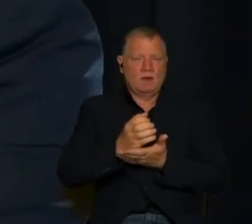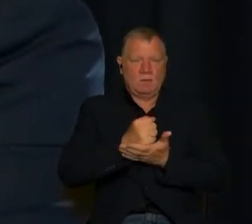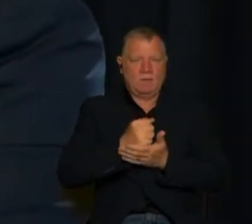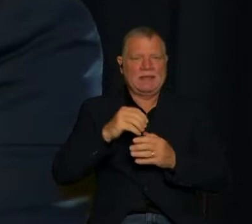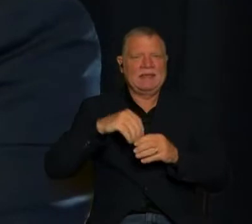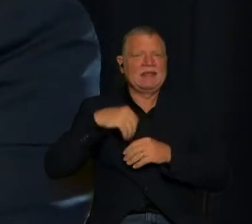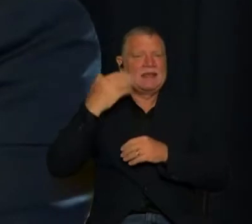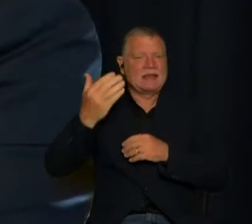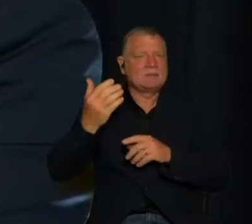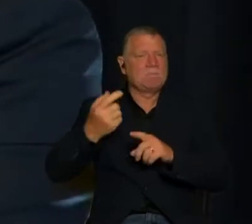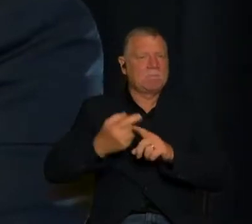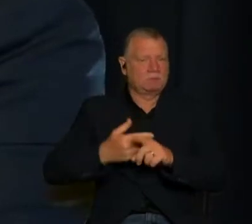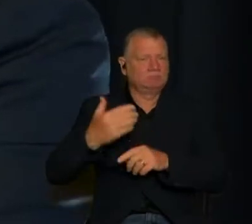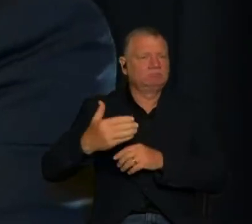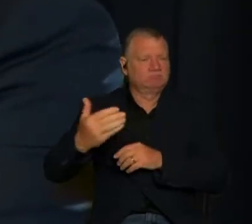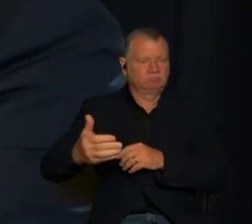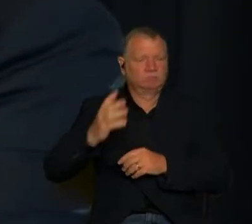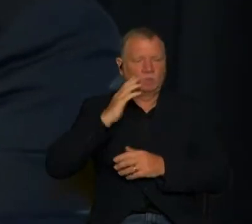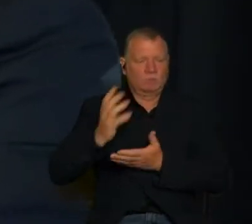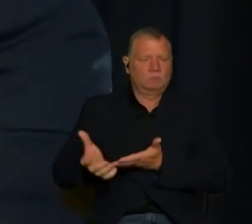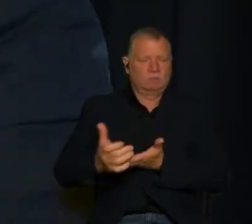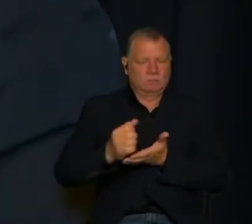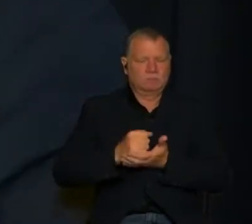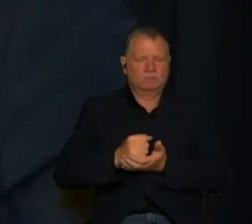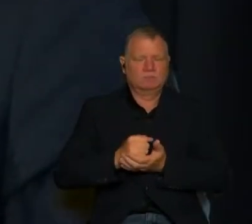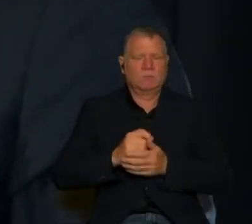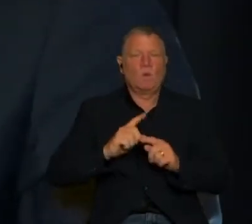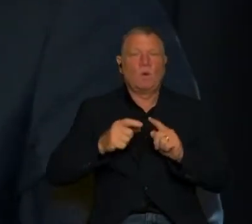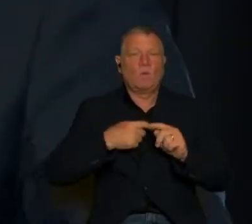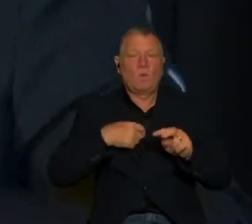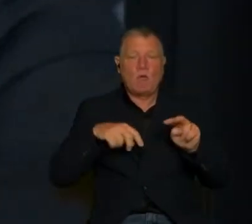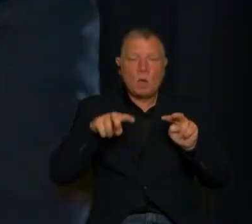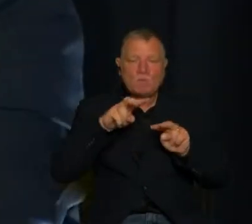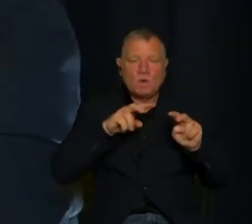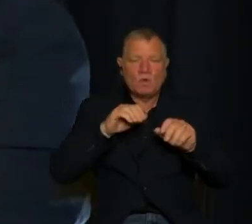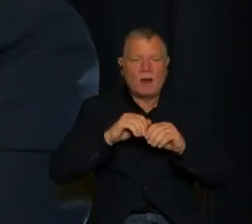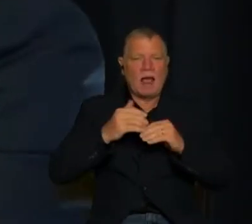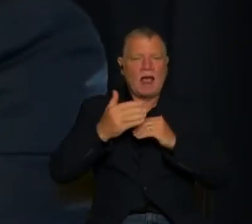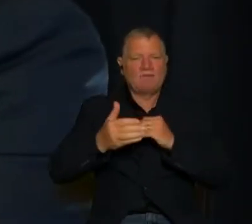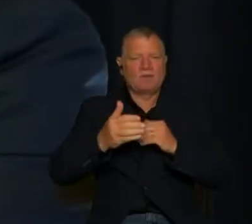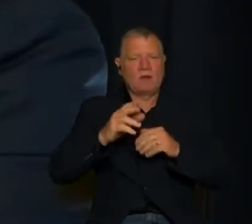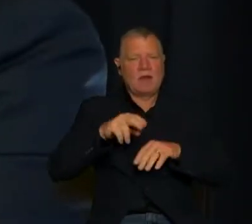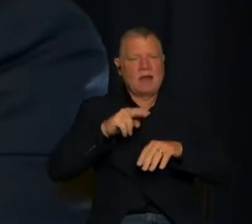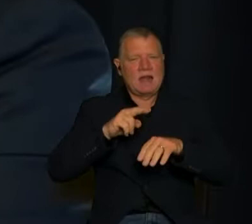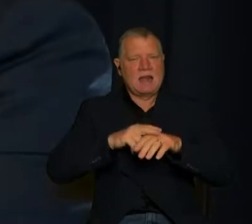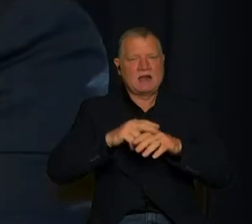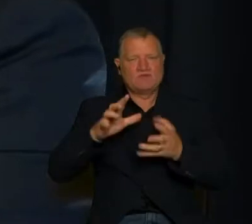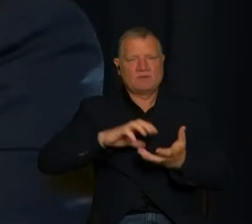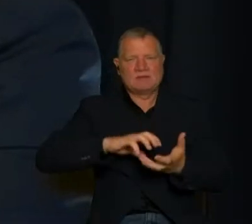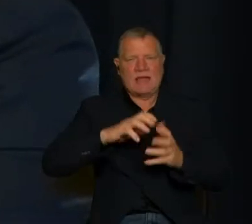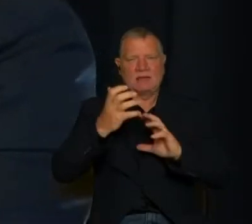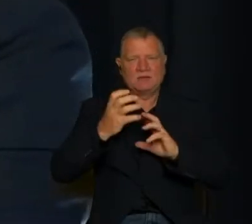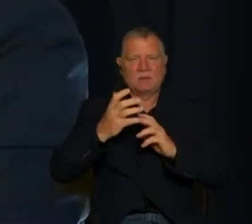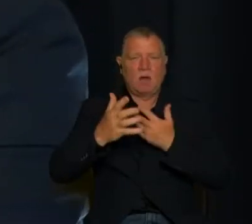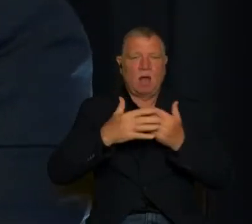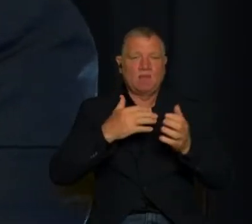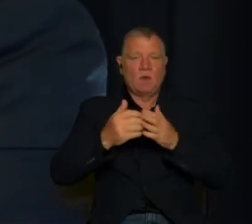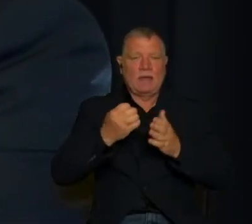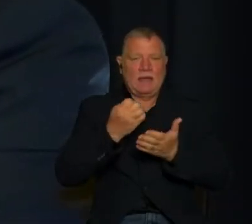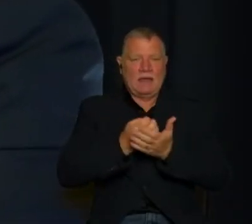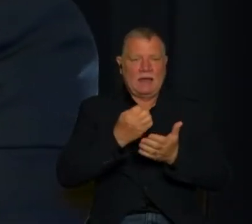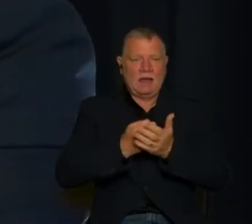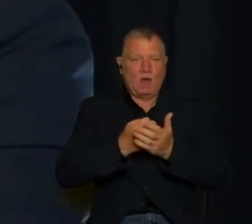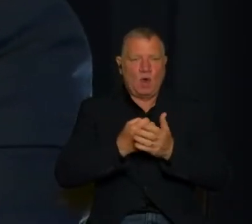next few months. Furthermore, as we have observed after other natural disasters, although the economic